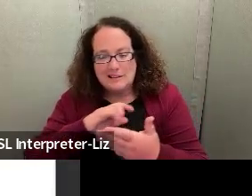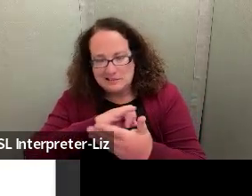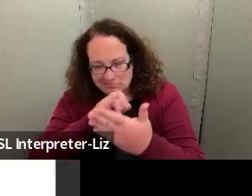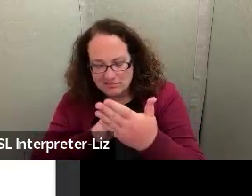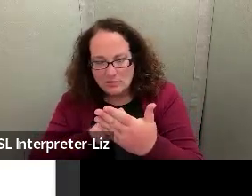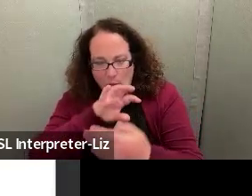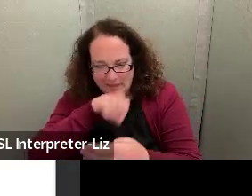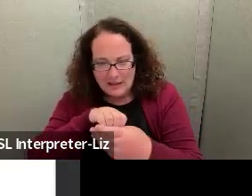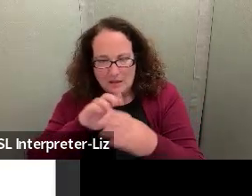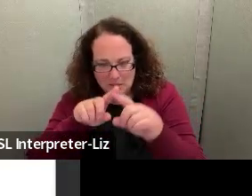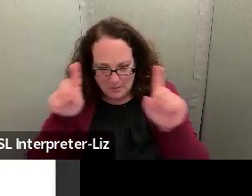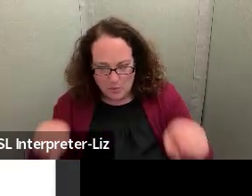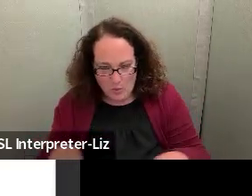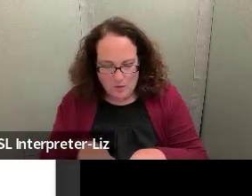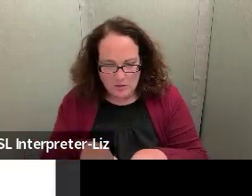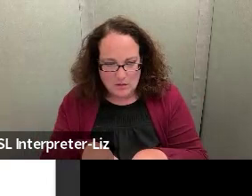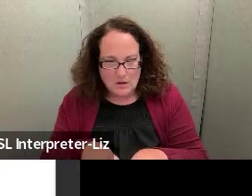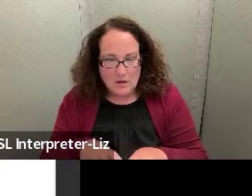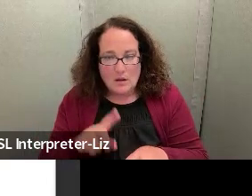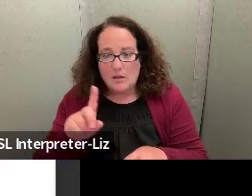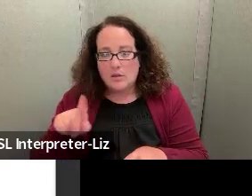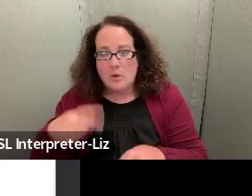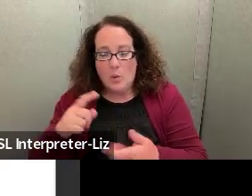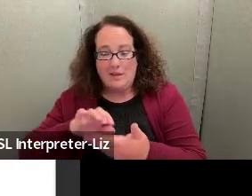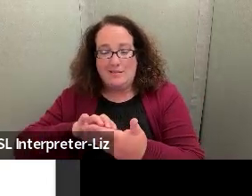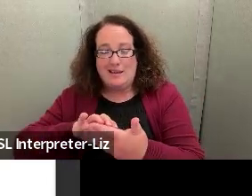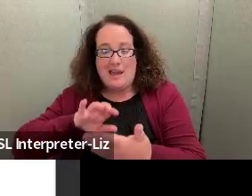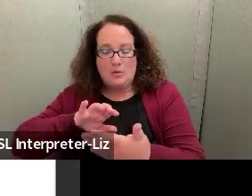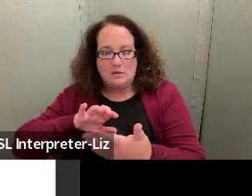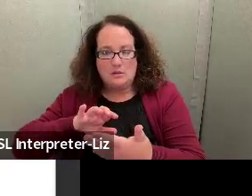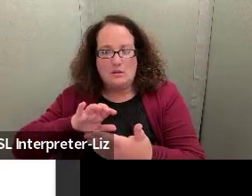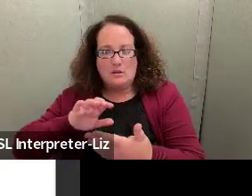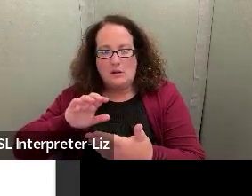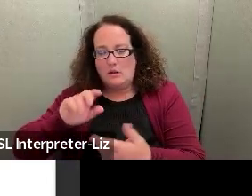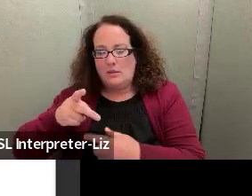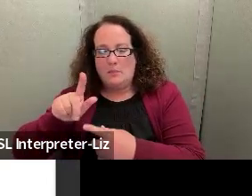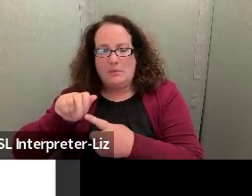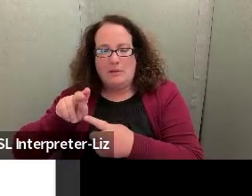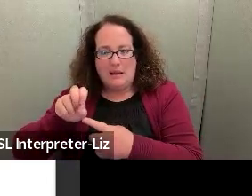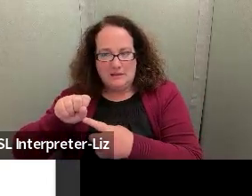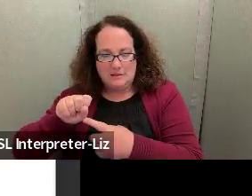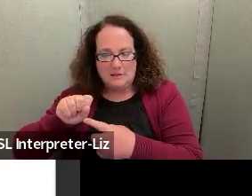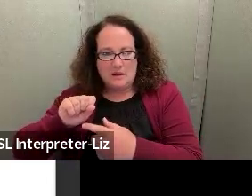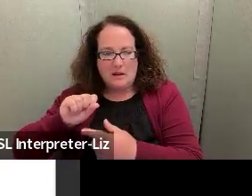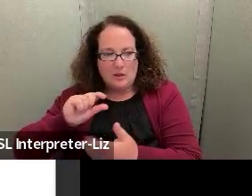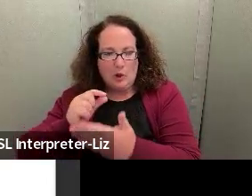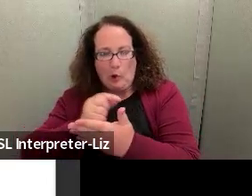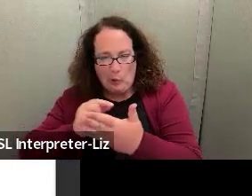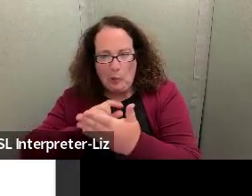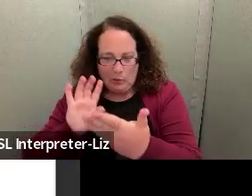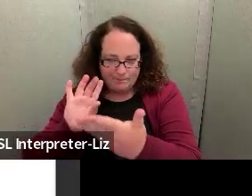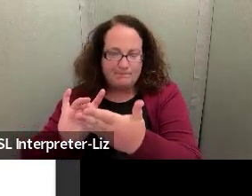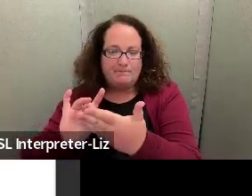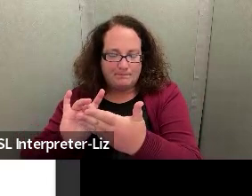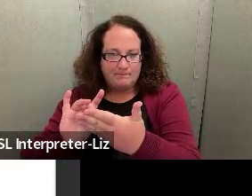thing that comes above the plane are the raster spheres, which are carved into or glued into the grooves.